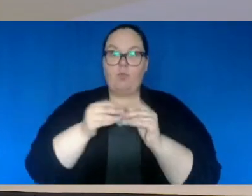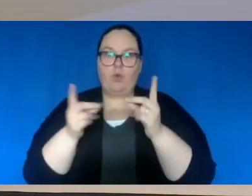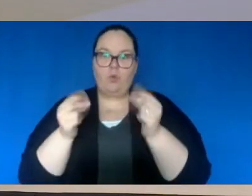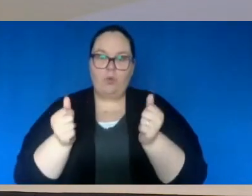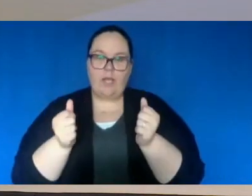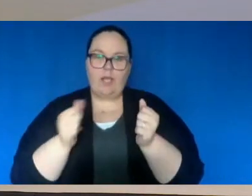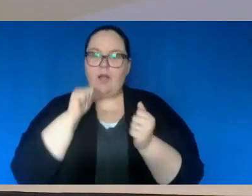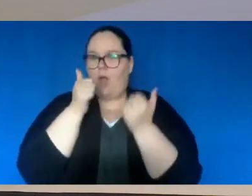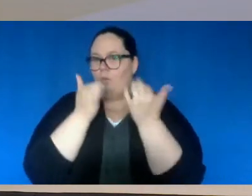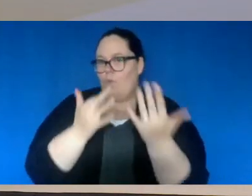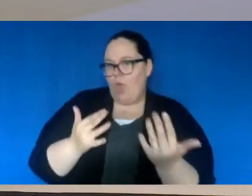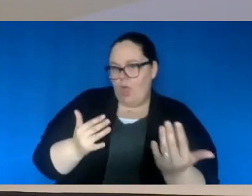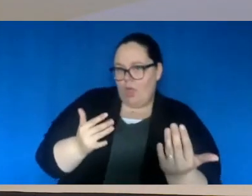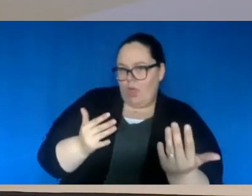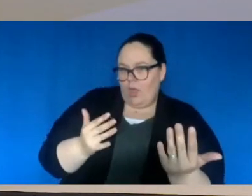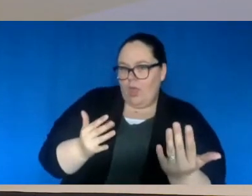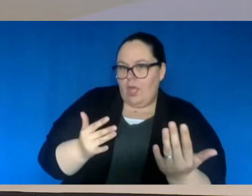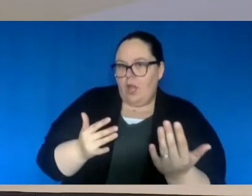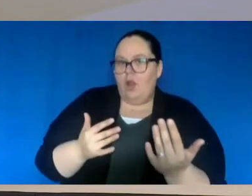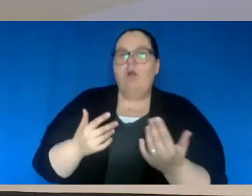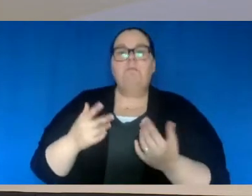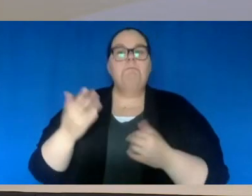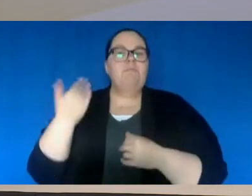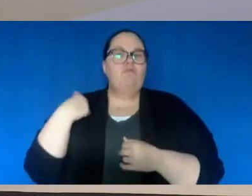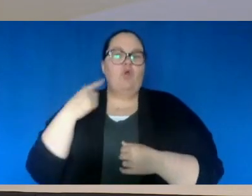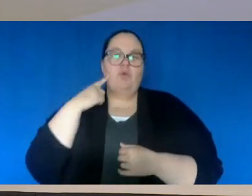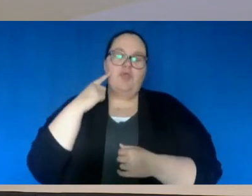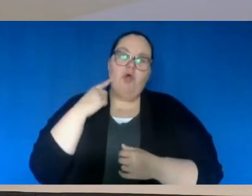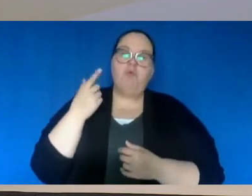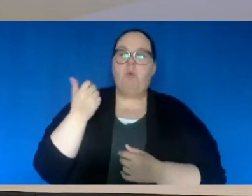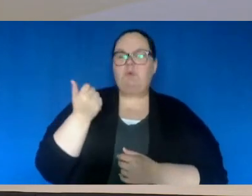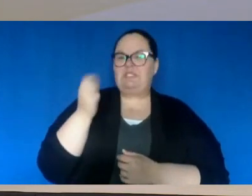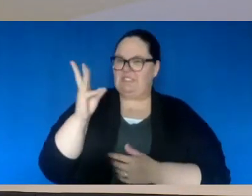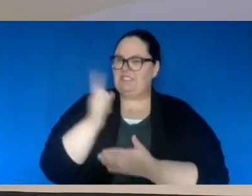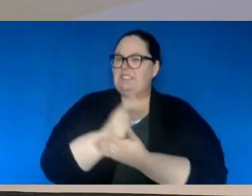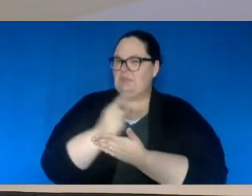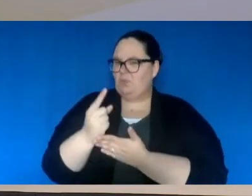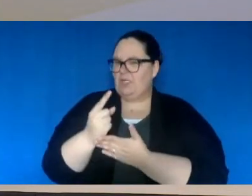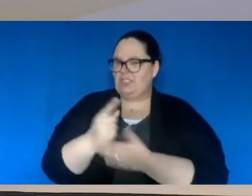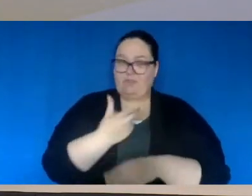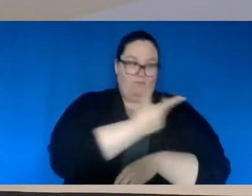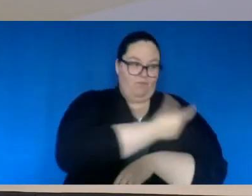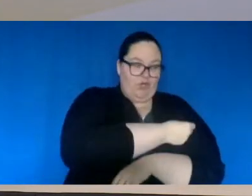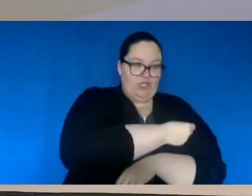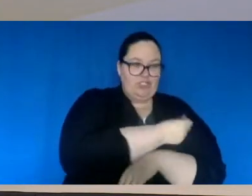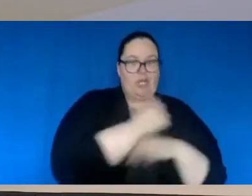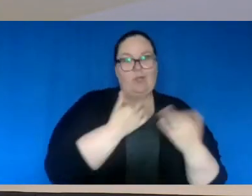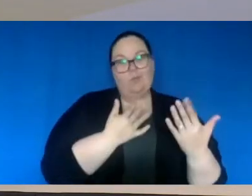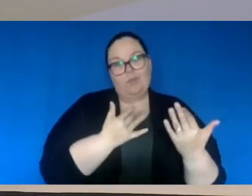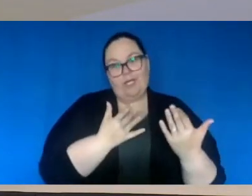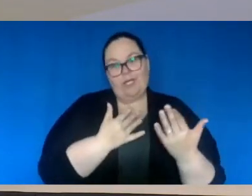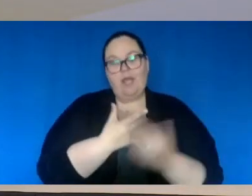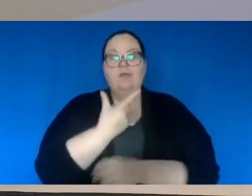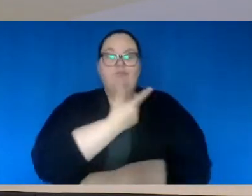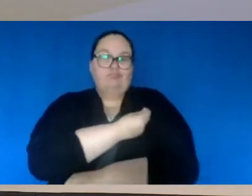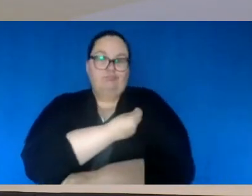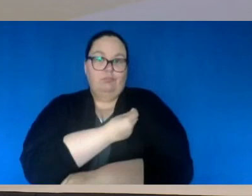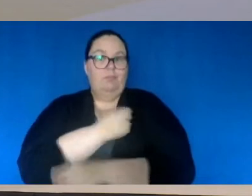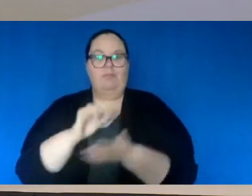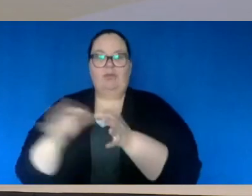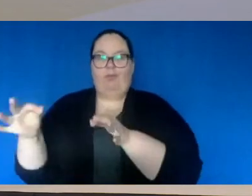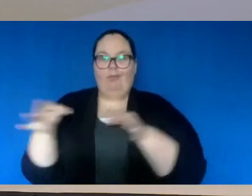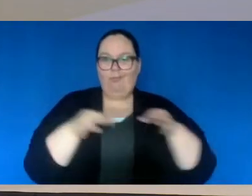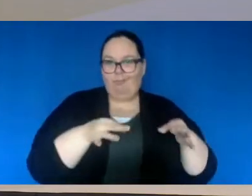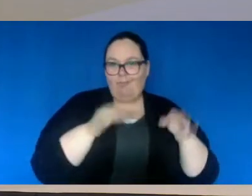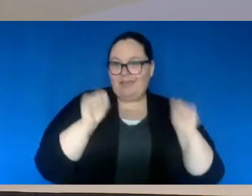than the previously communicated 16-week timeline. Certain groups have been prioritized to receive their second dose